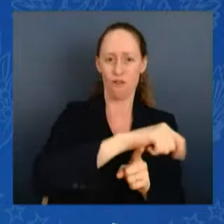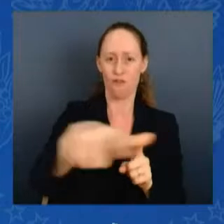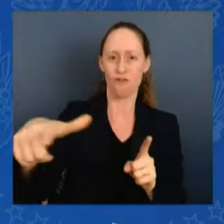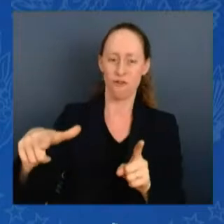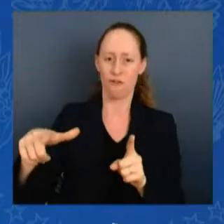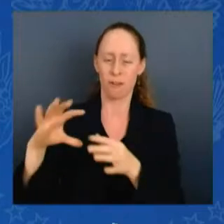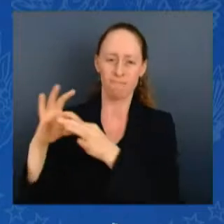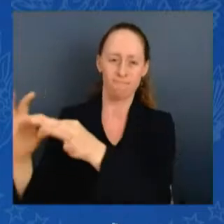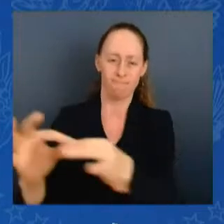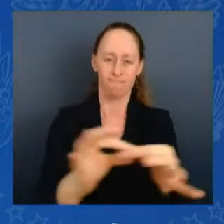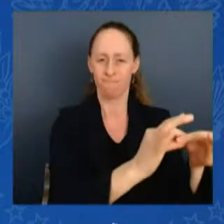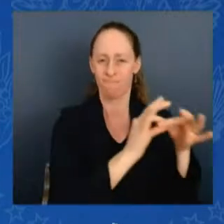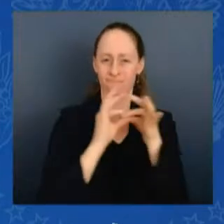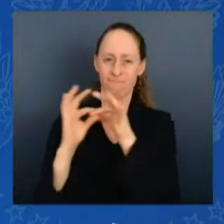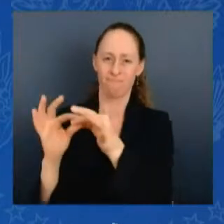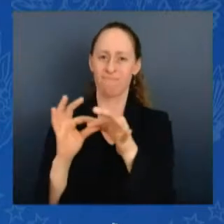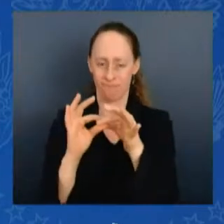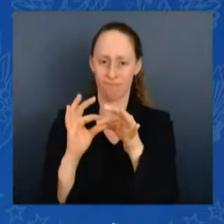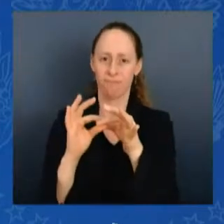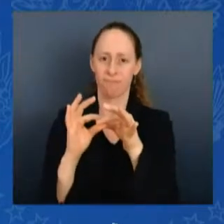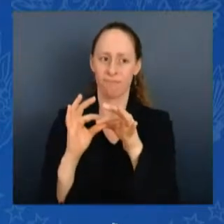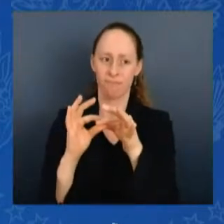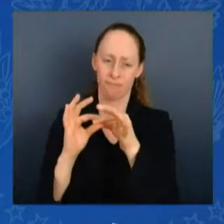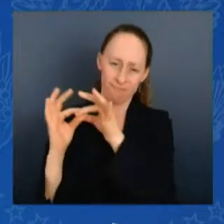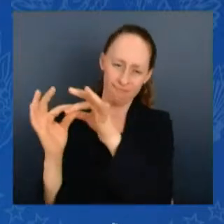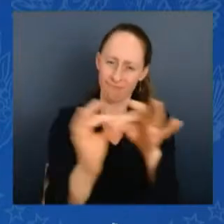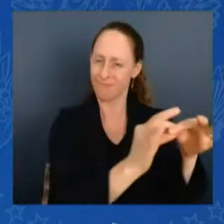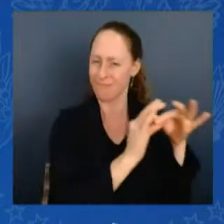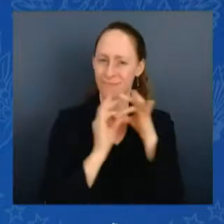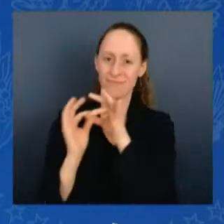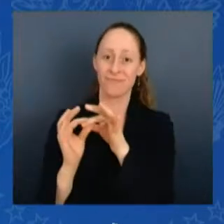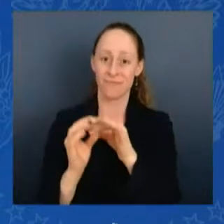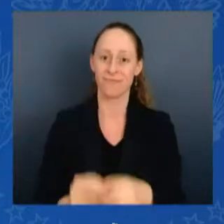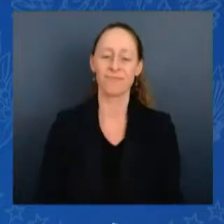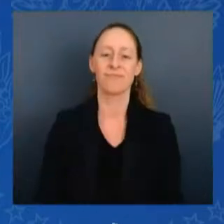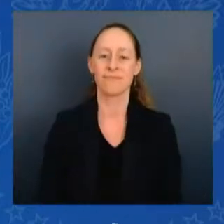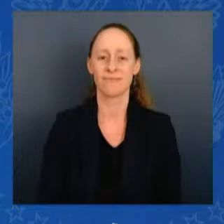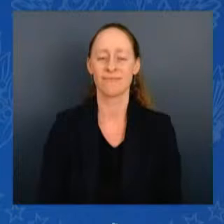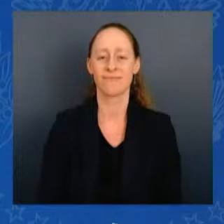I have great respect for the Washington Treaty,